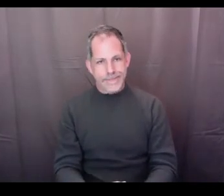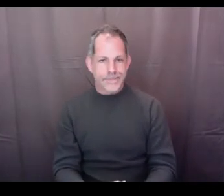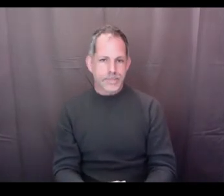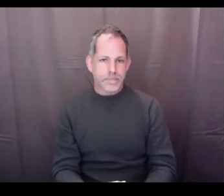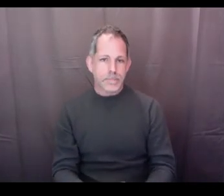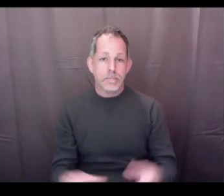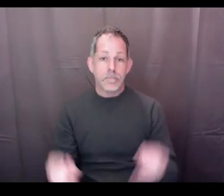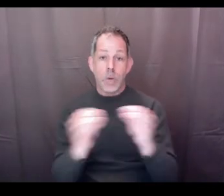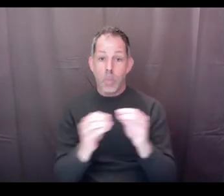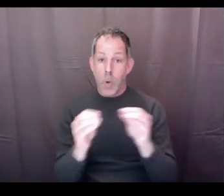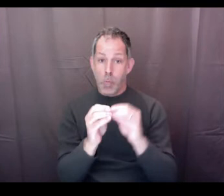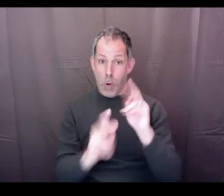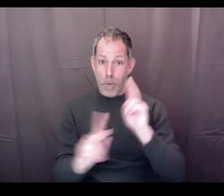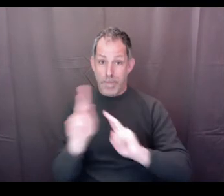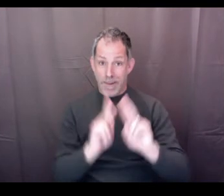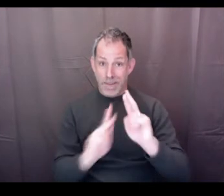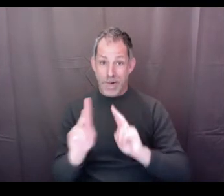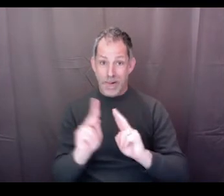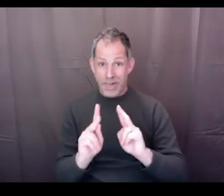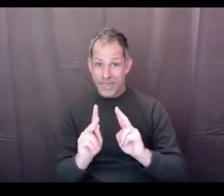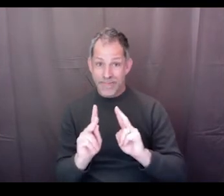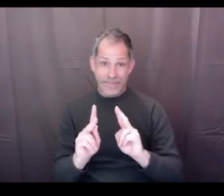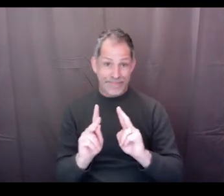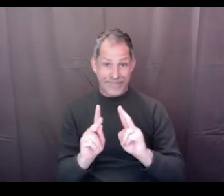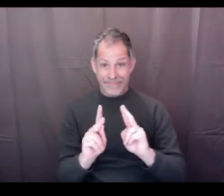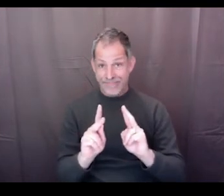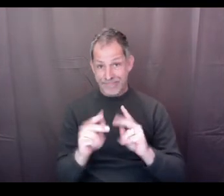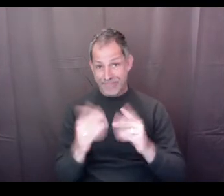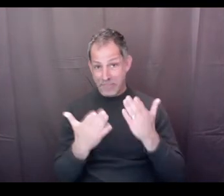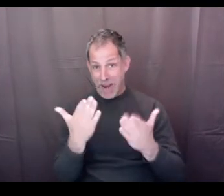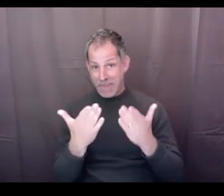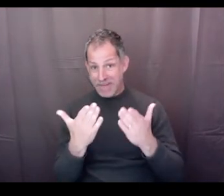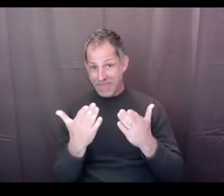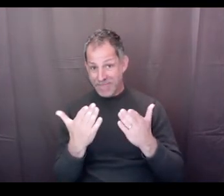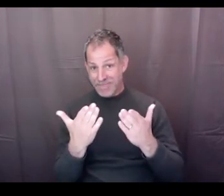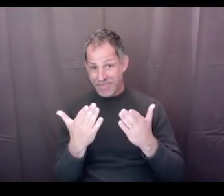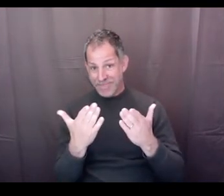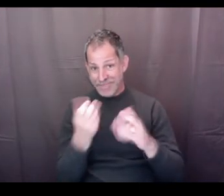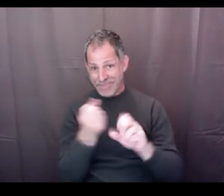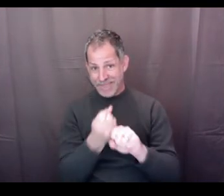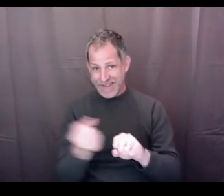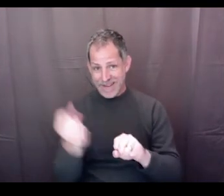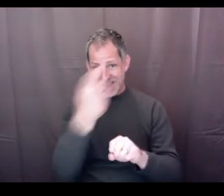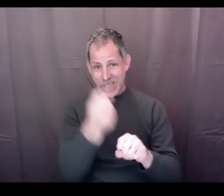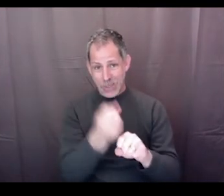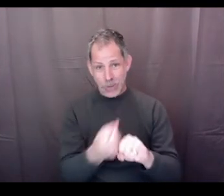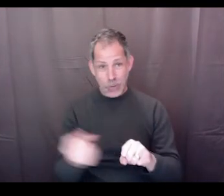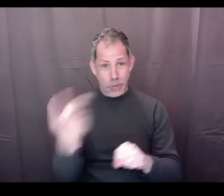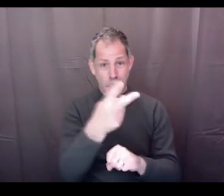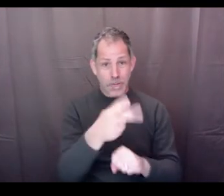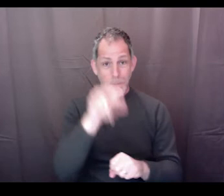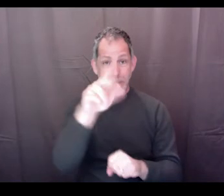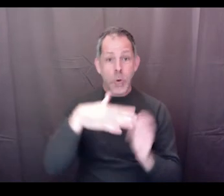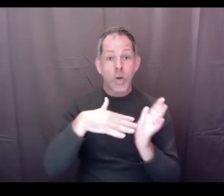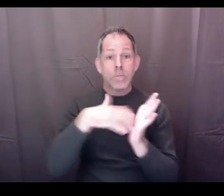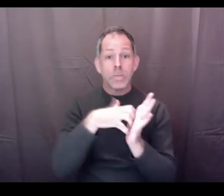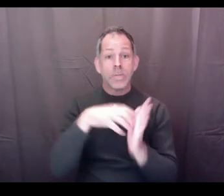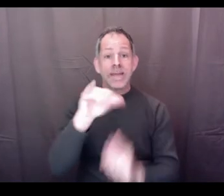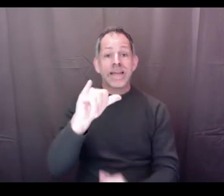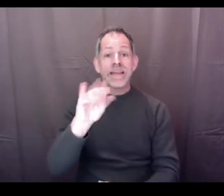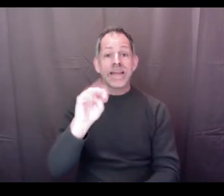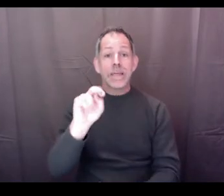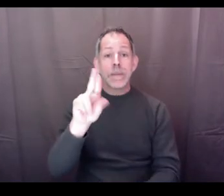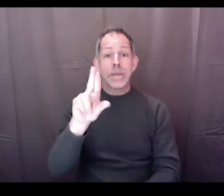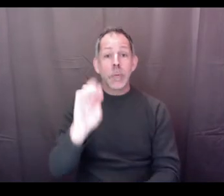and may, even a year from now, if they got reinfected, if they do get reinfected, maybe their immune system will